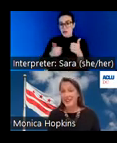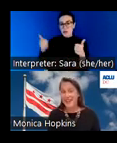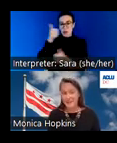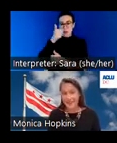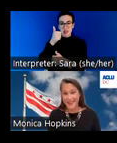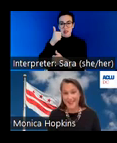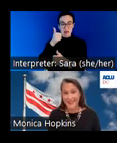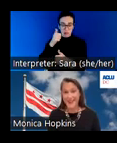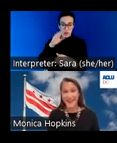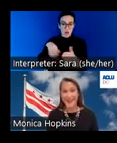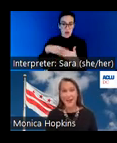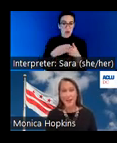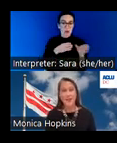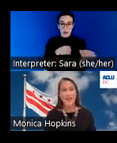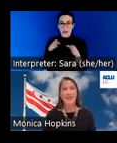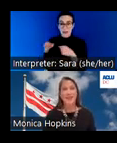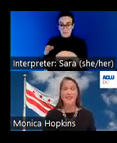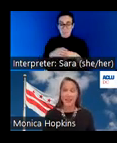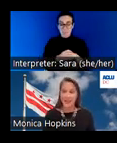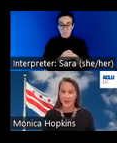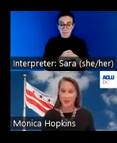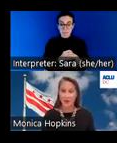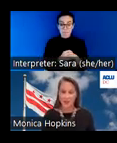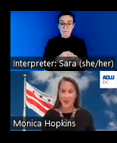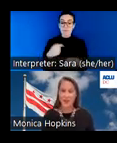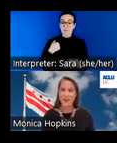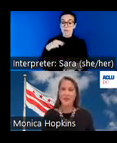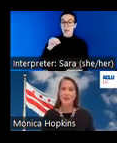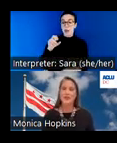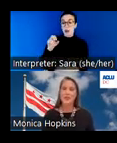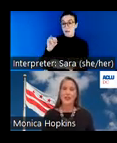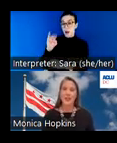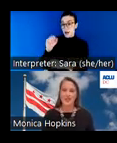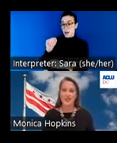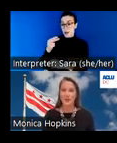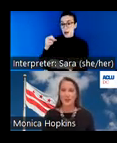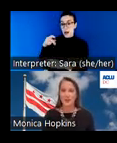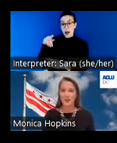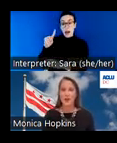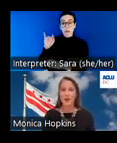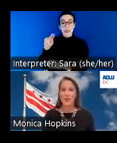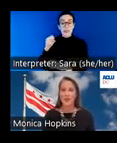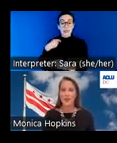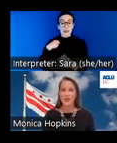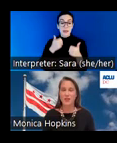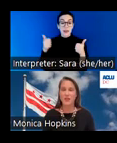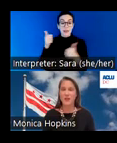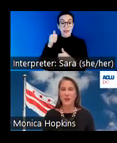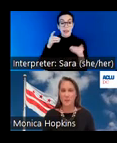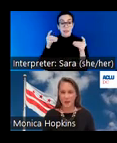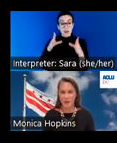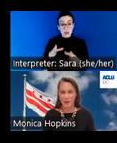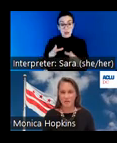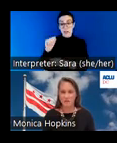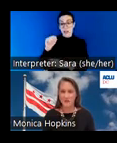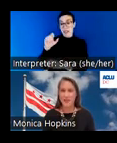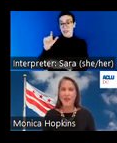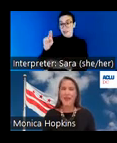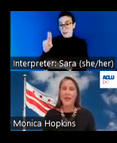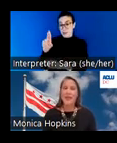I'm Monica Hopkins. I am the executive director of the ACLU of the District of Columbia.